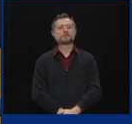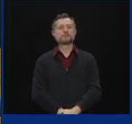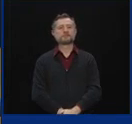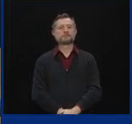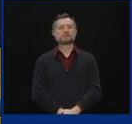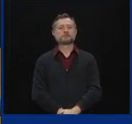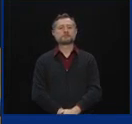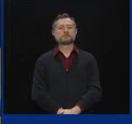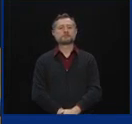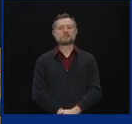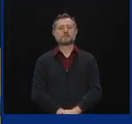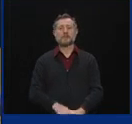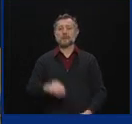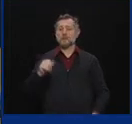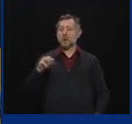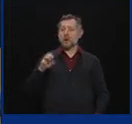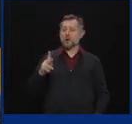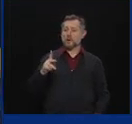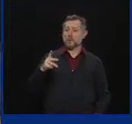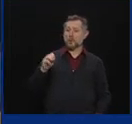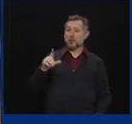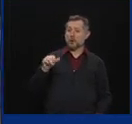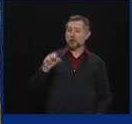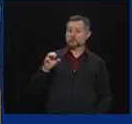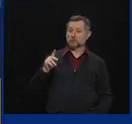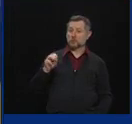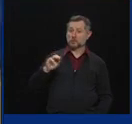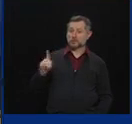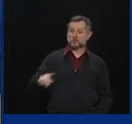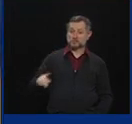Mark Poloncarz, I believe you're on deck.